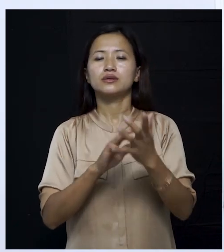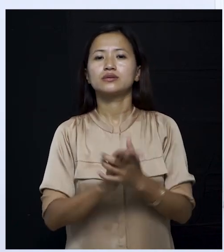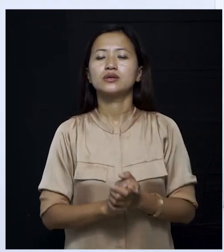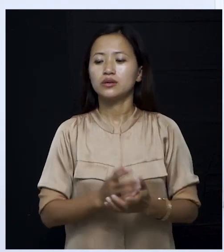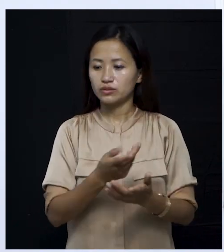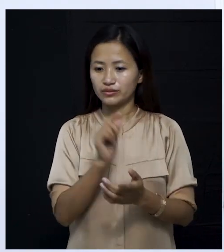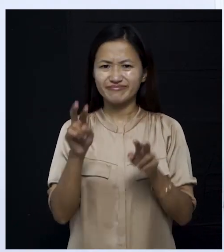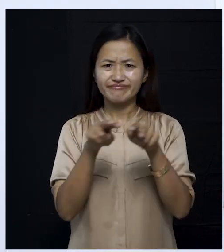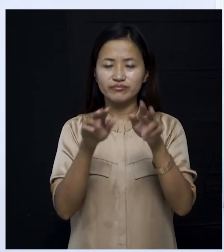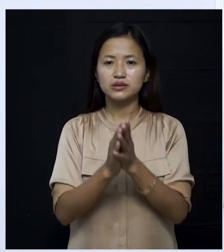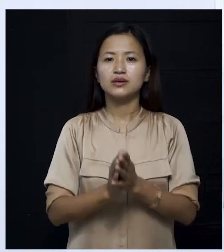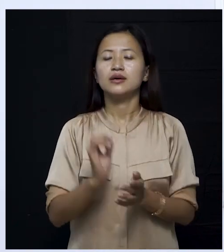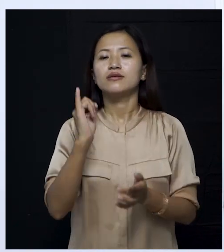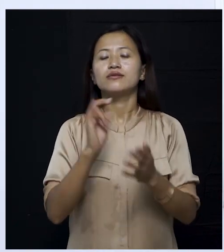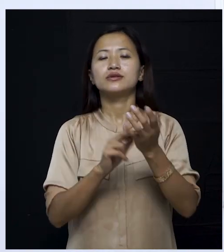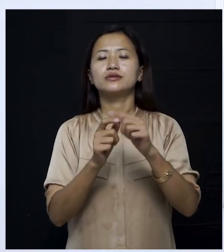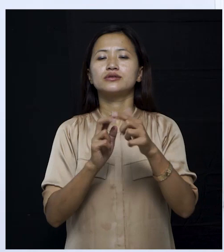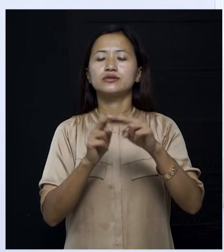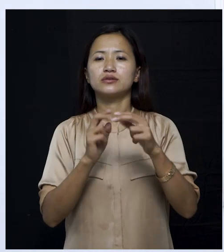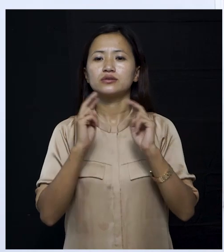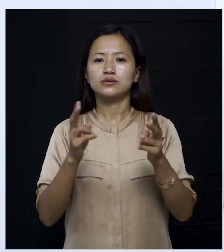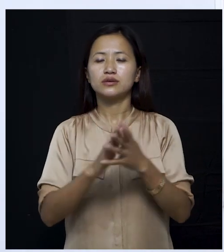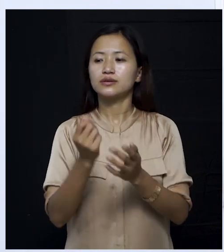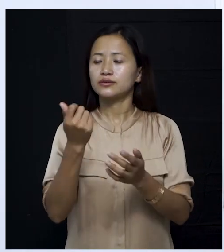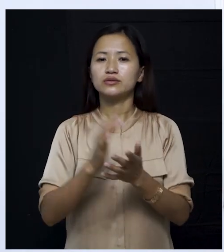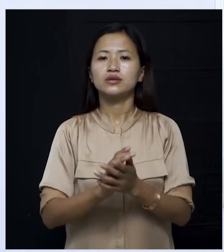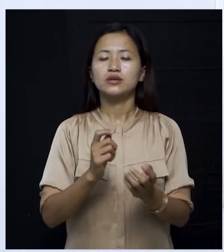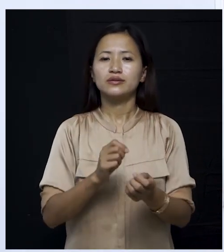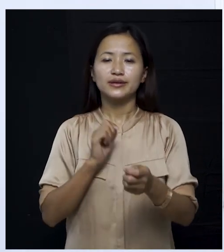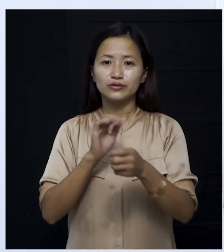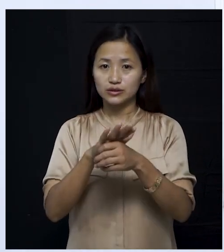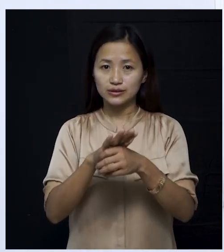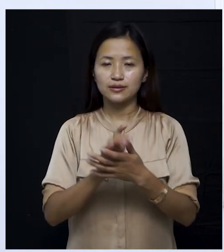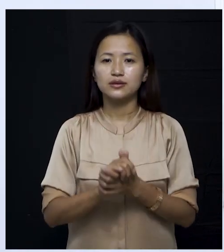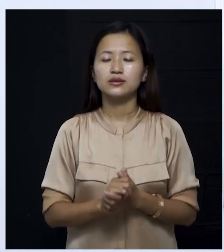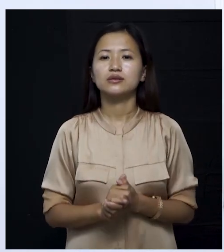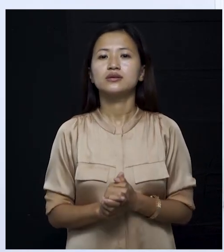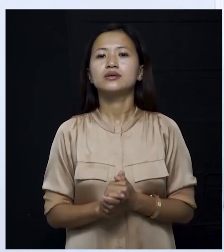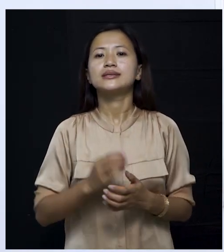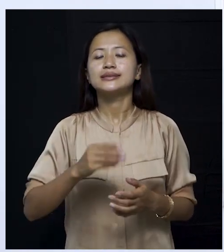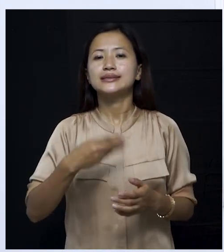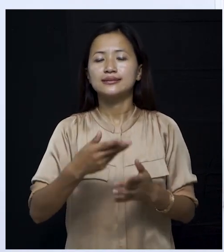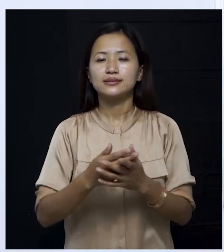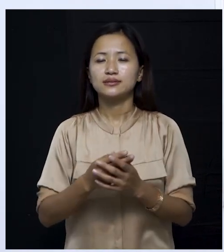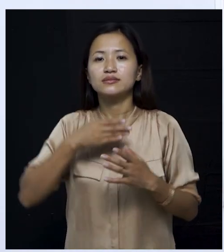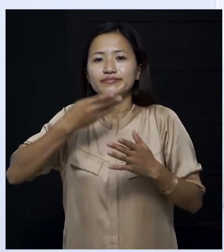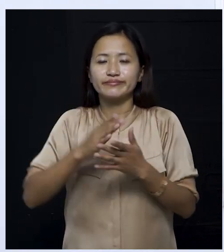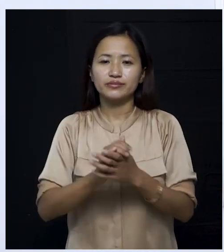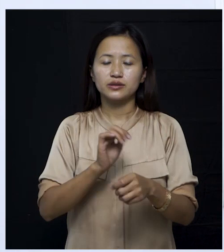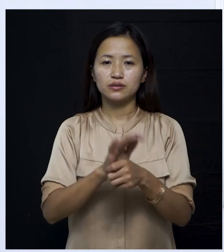those financial institutions whose financial transaction, okay, that is the dealings and all,